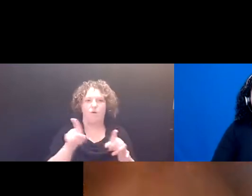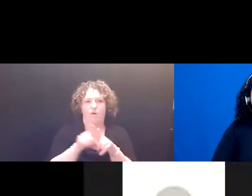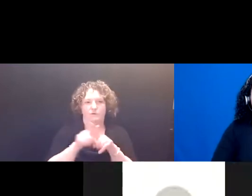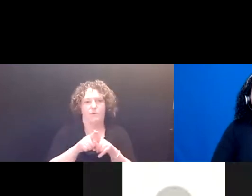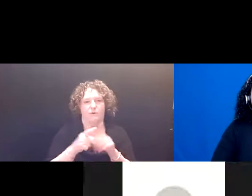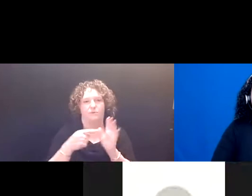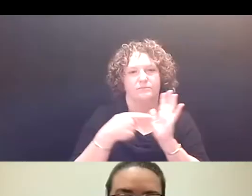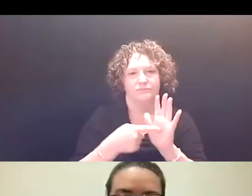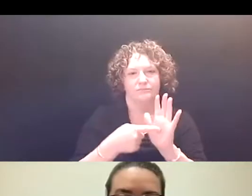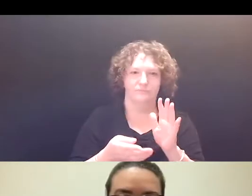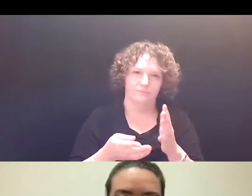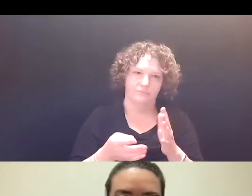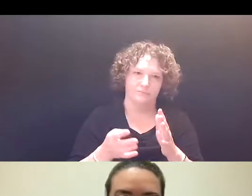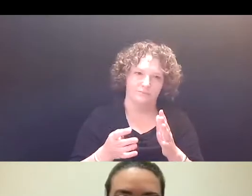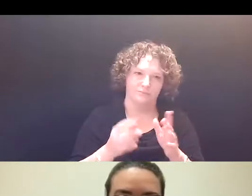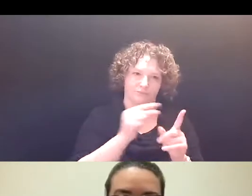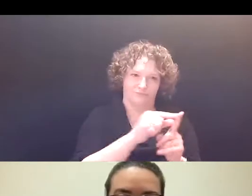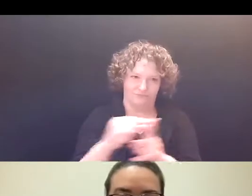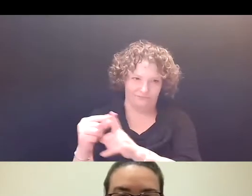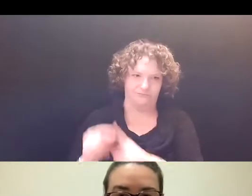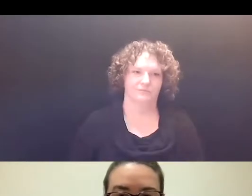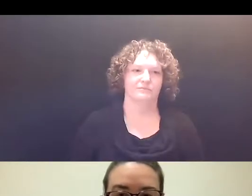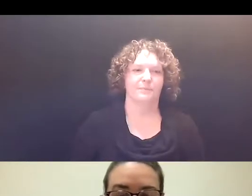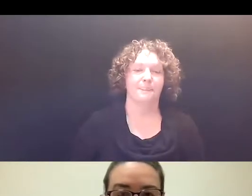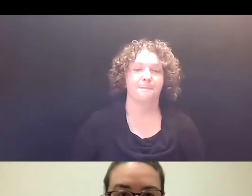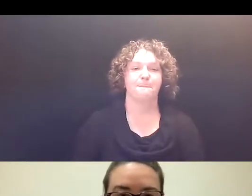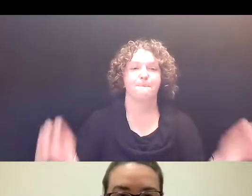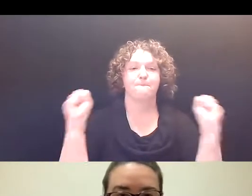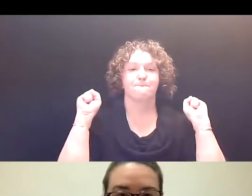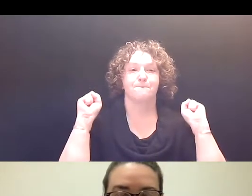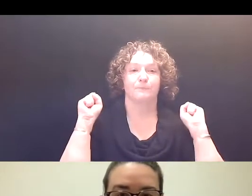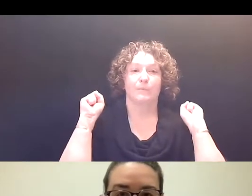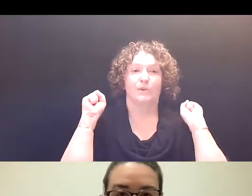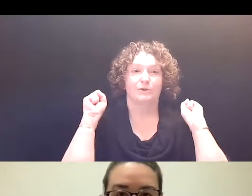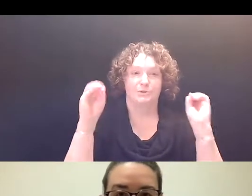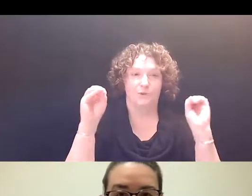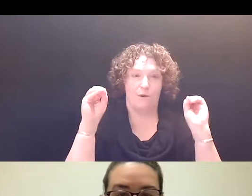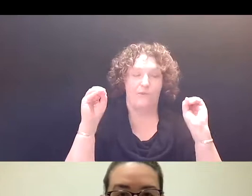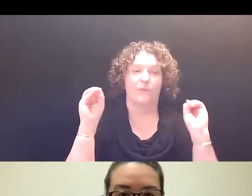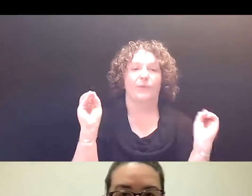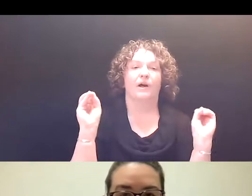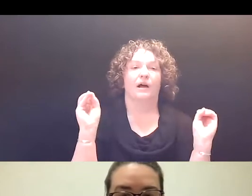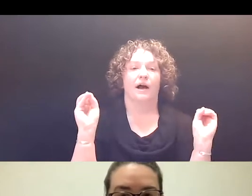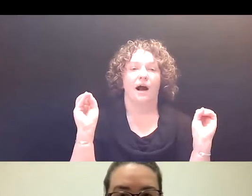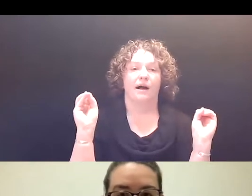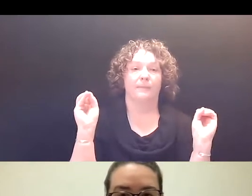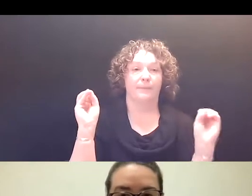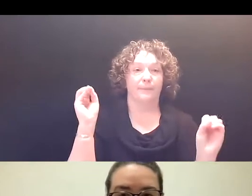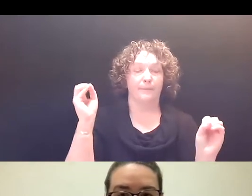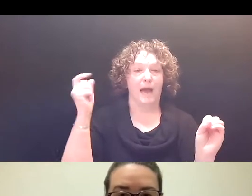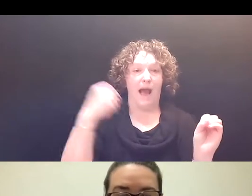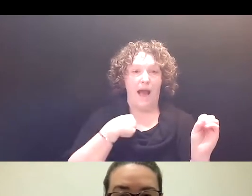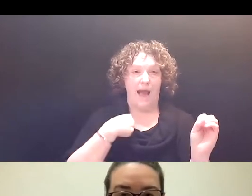there. We also, it will also show the English words.